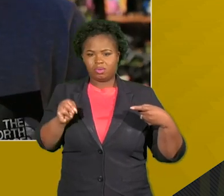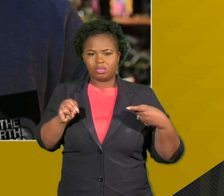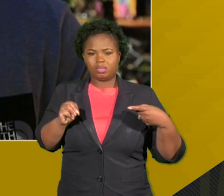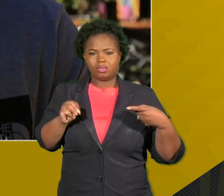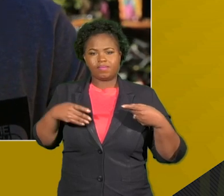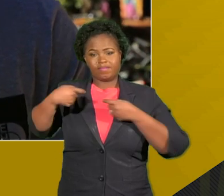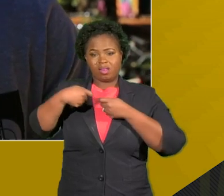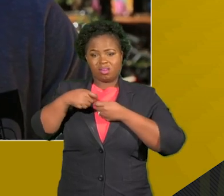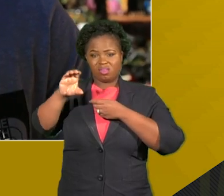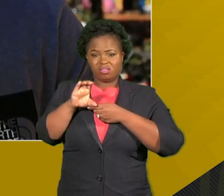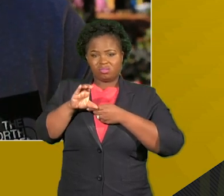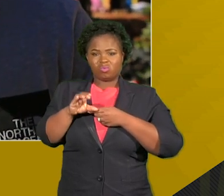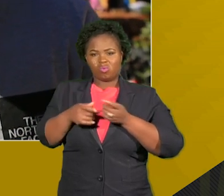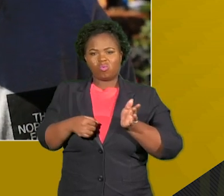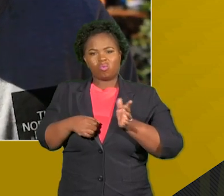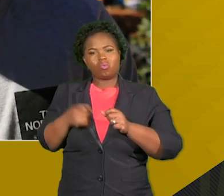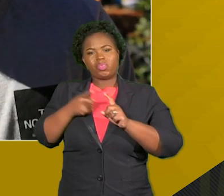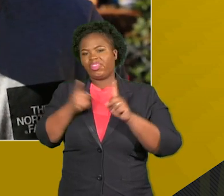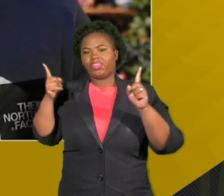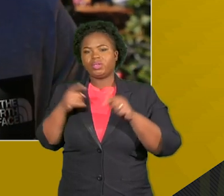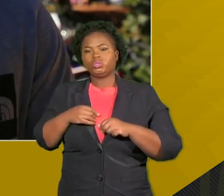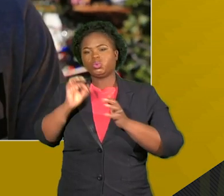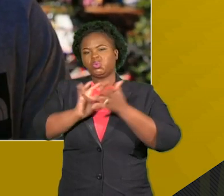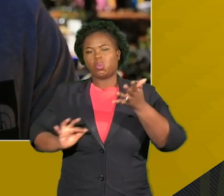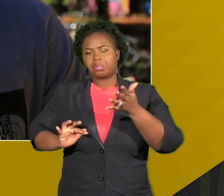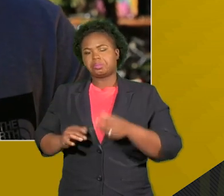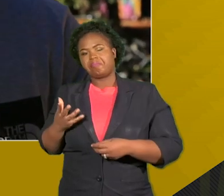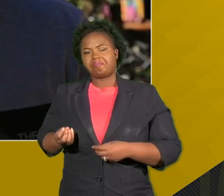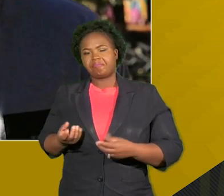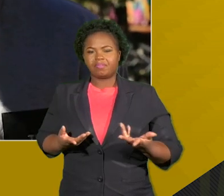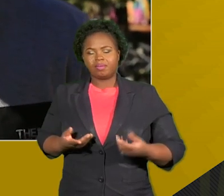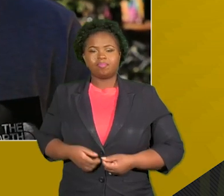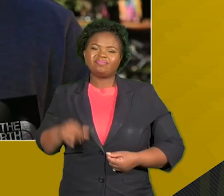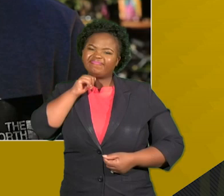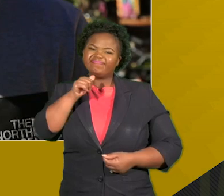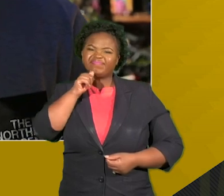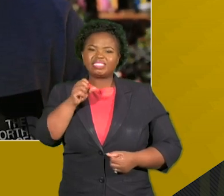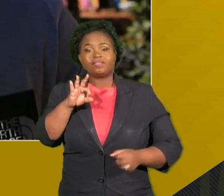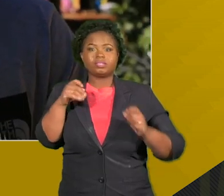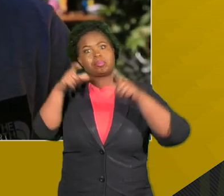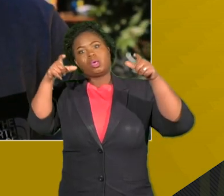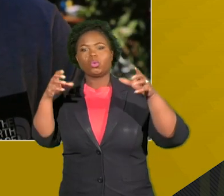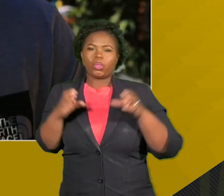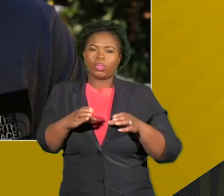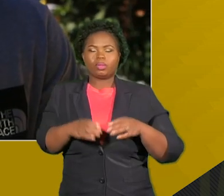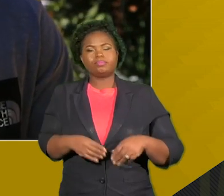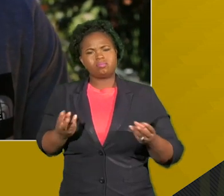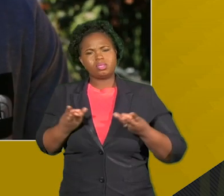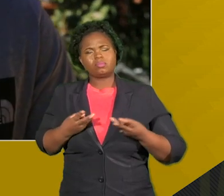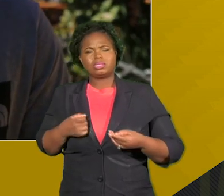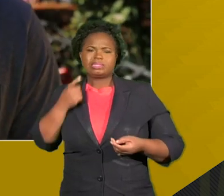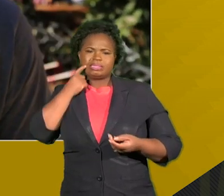Mandela Fund had a scandal not so long ago. So regardless of the scale, I think people are able to